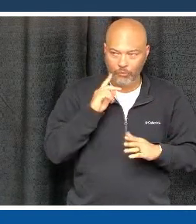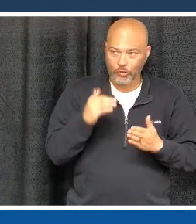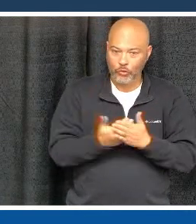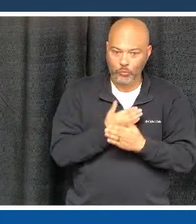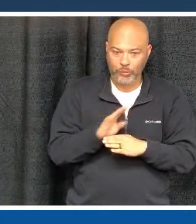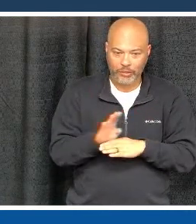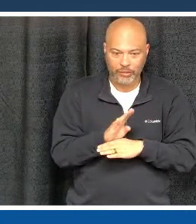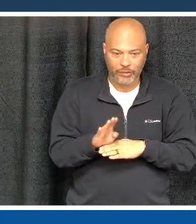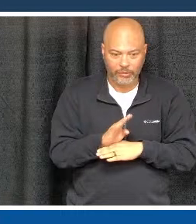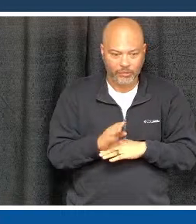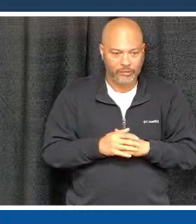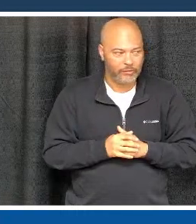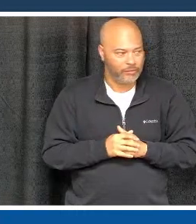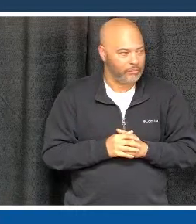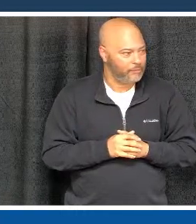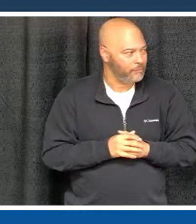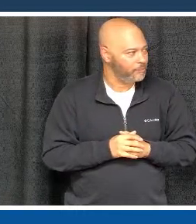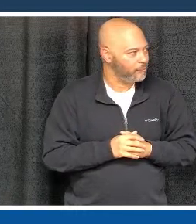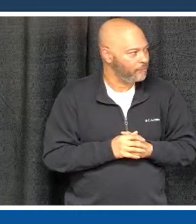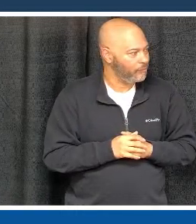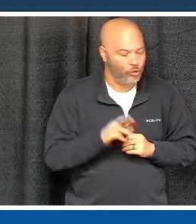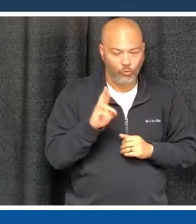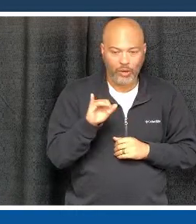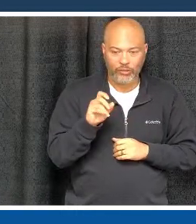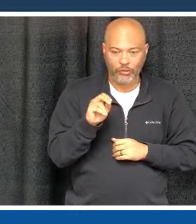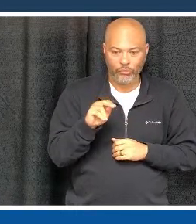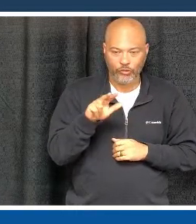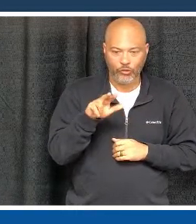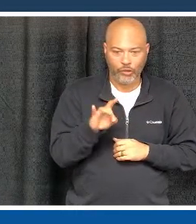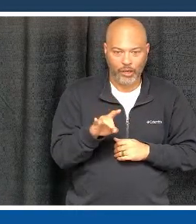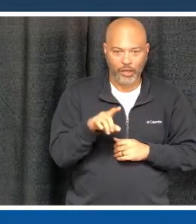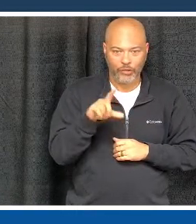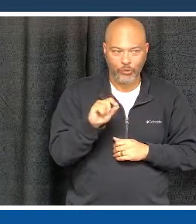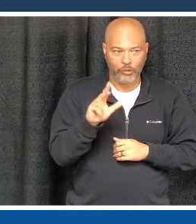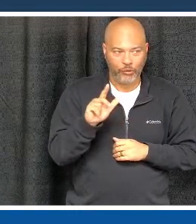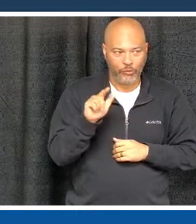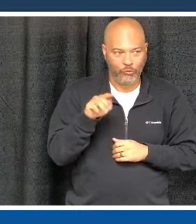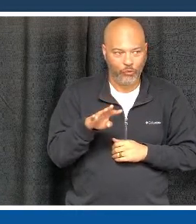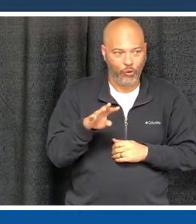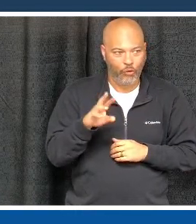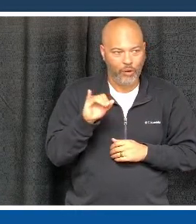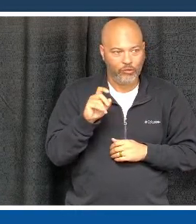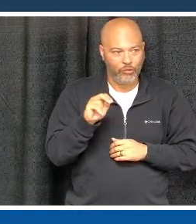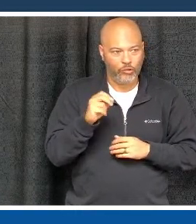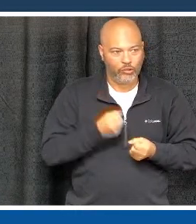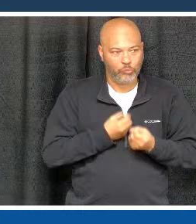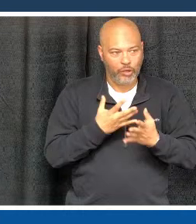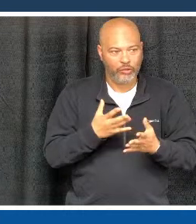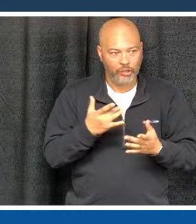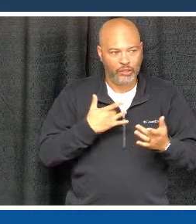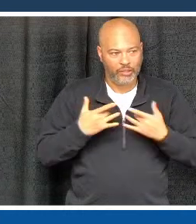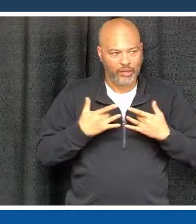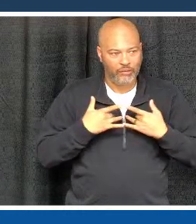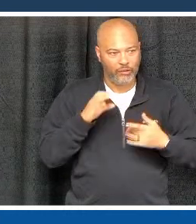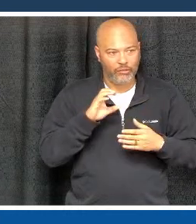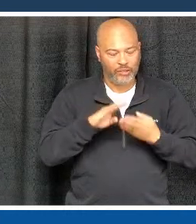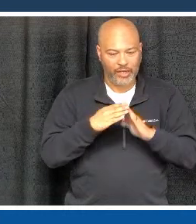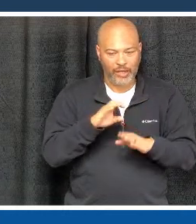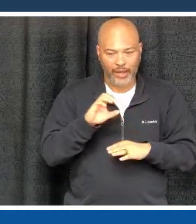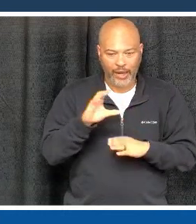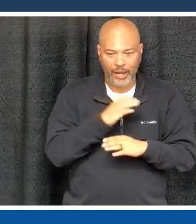business, which is Resolution 38, 2023-24, resolution expressing the sense of the Clarksville City